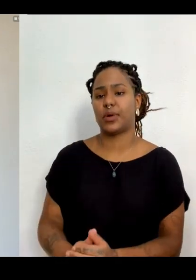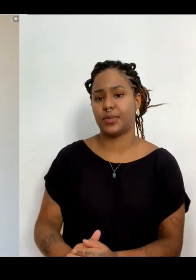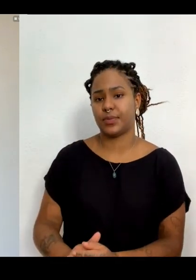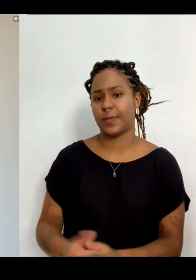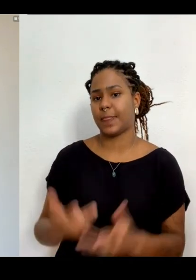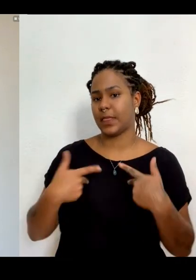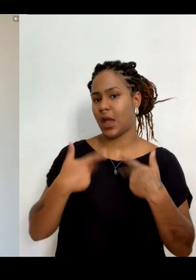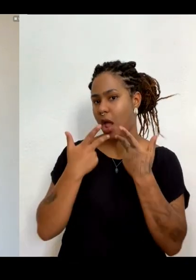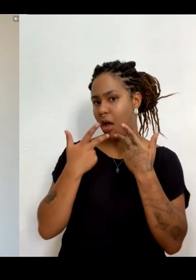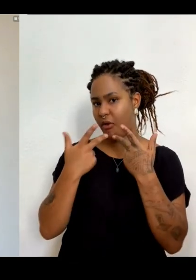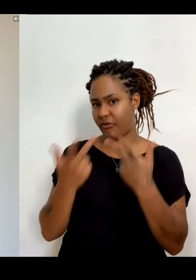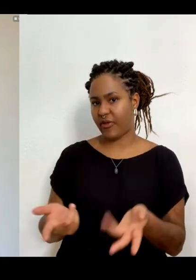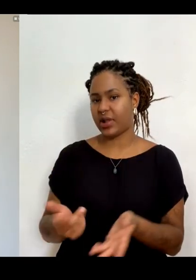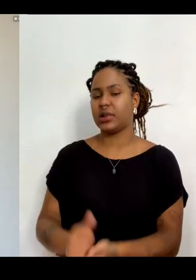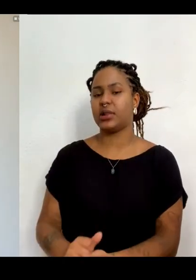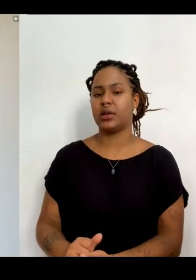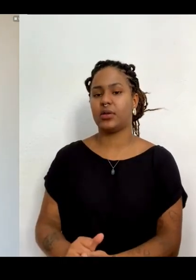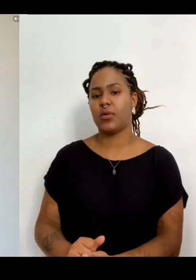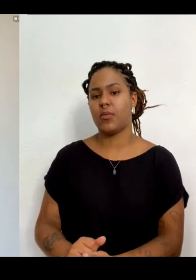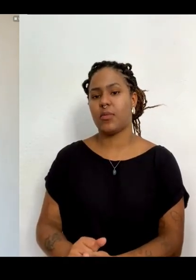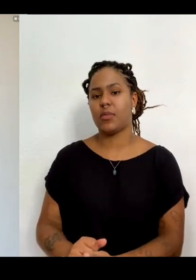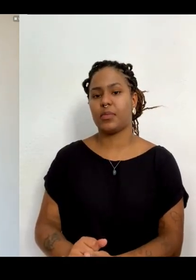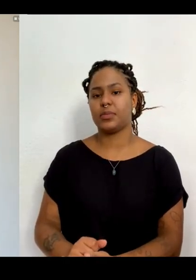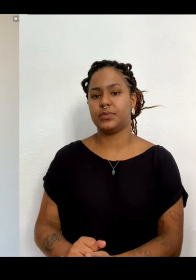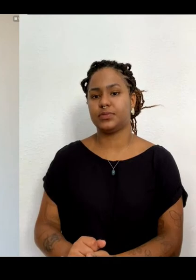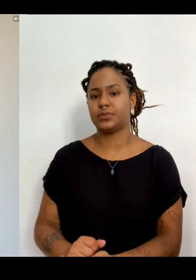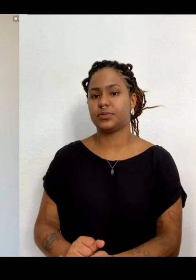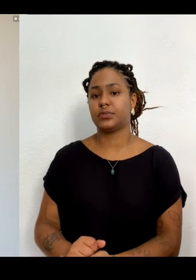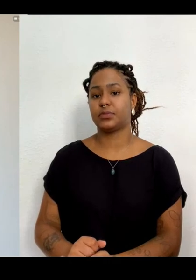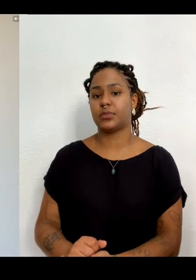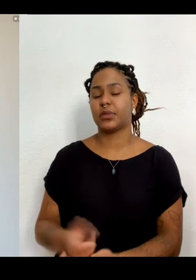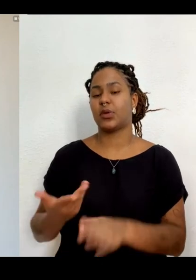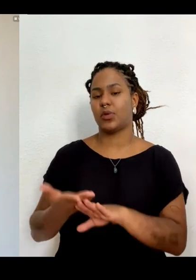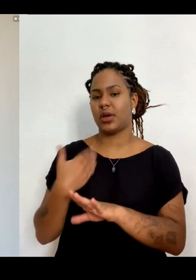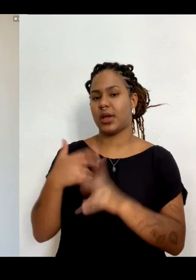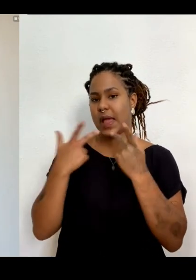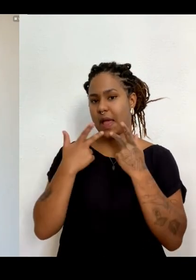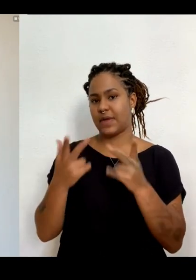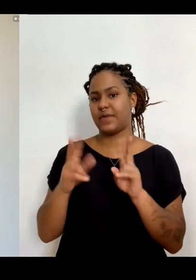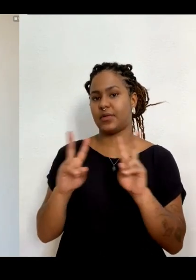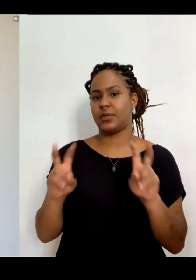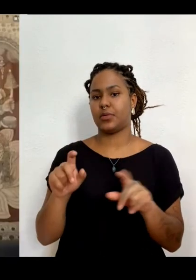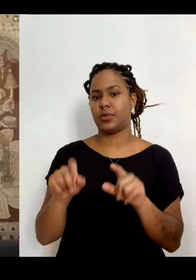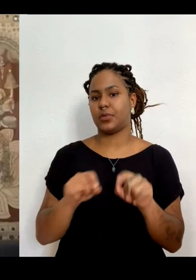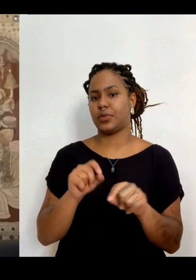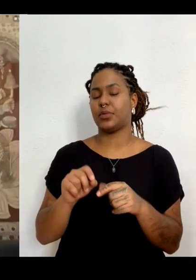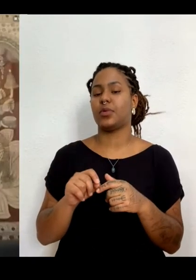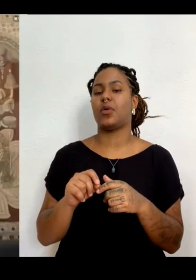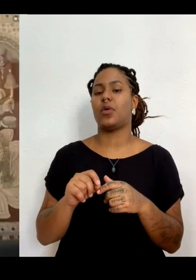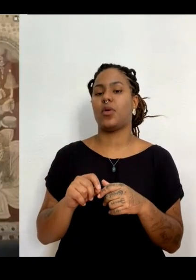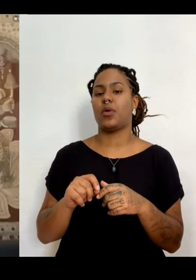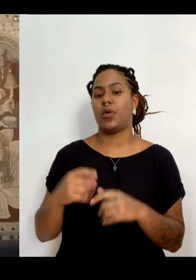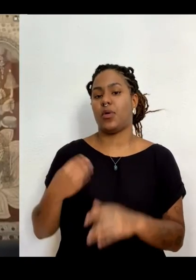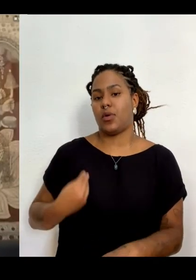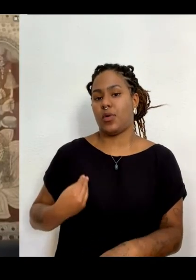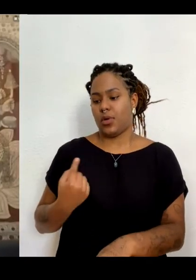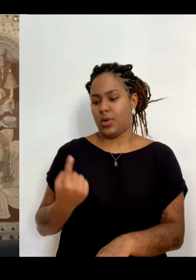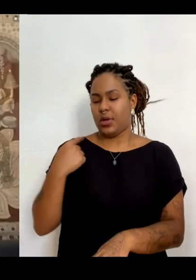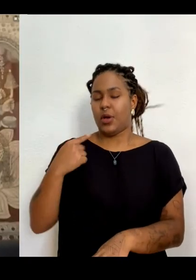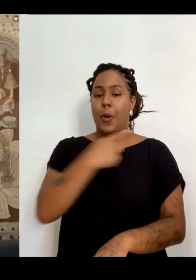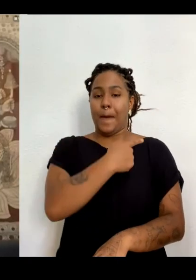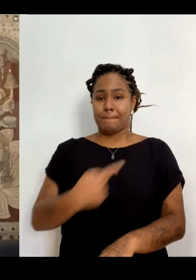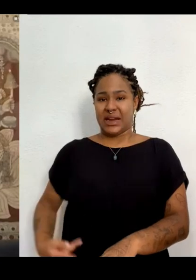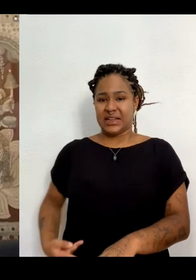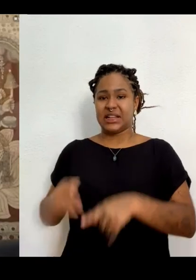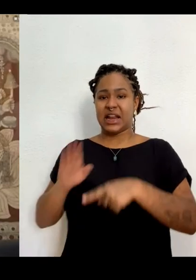part of the you know in the president of Ecuador took inspiration on the rights of nature from my book staying alive and he